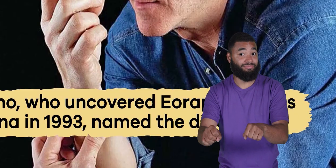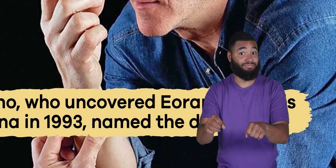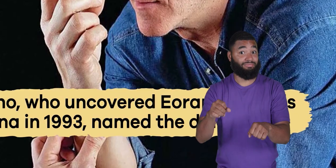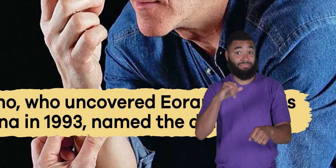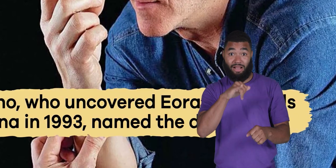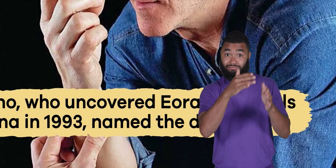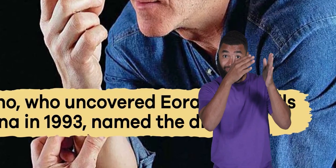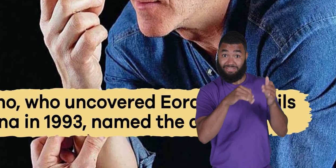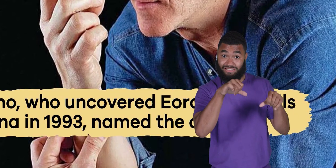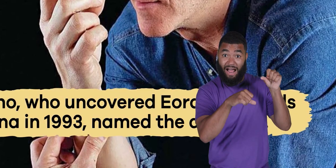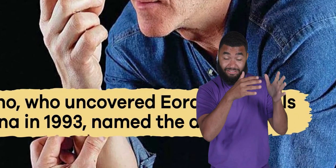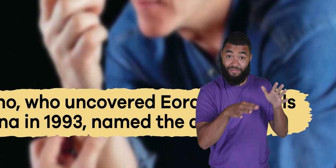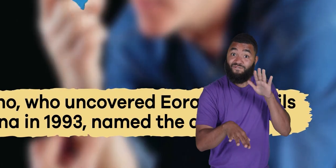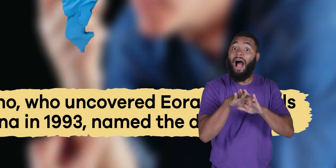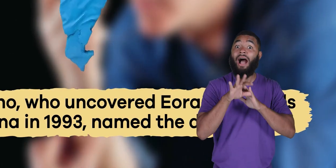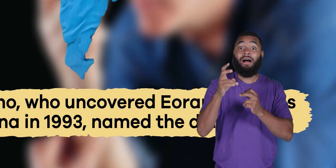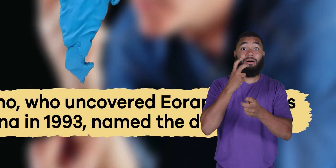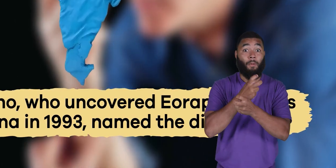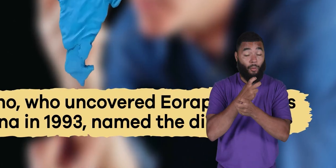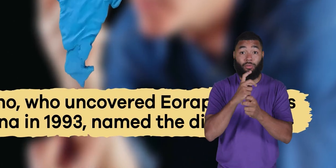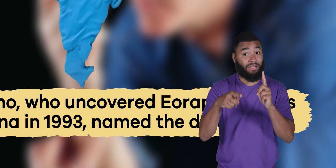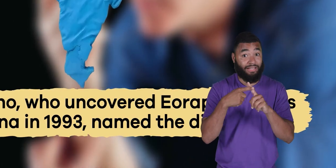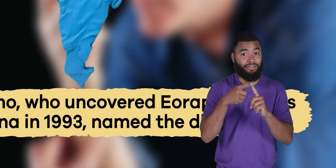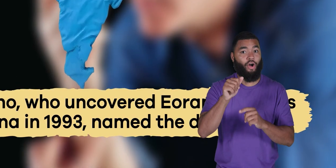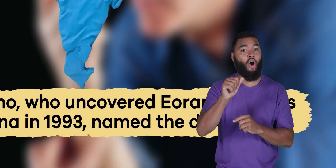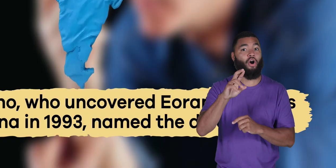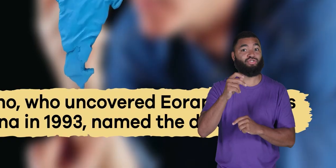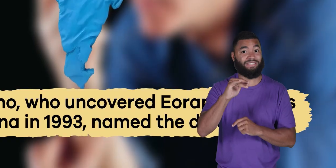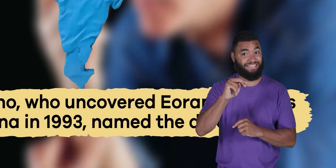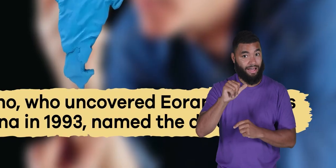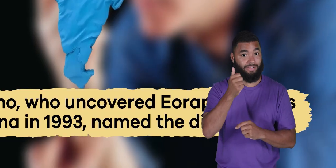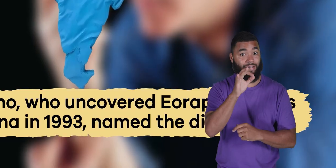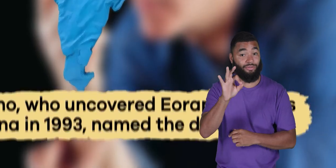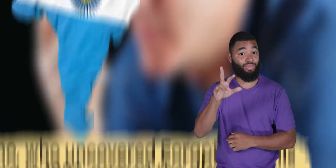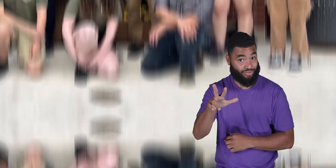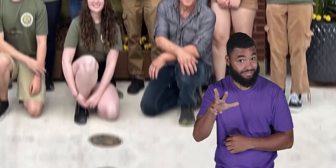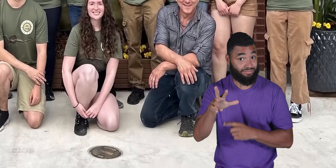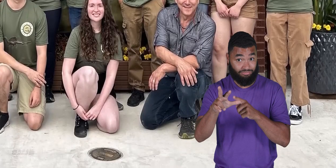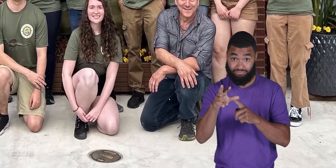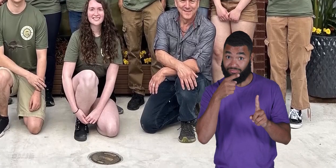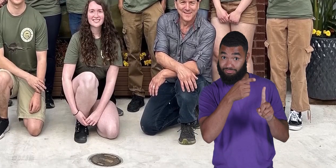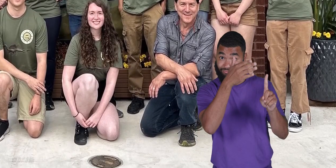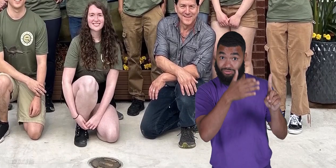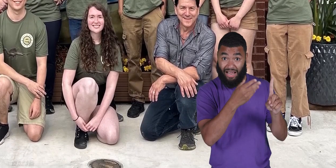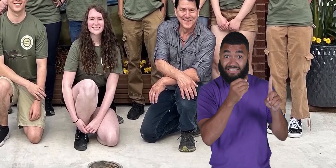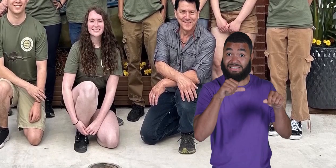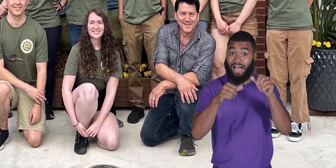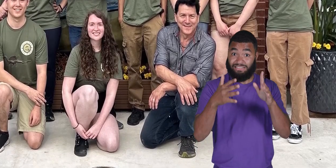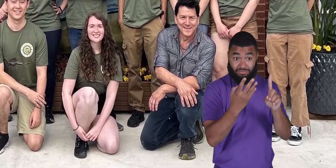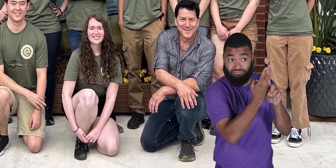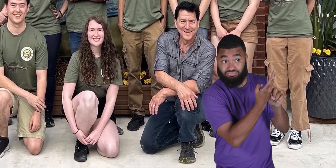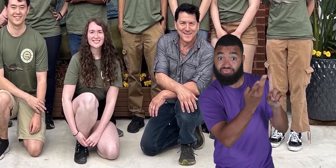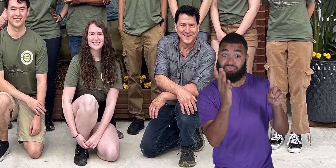Sereno, who uncovered Eoraptor fossils in Argentina in 1993, named the dinosaur. He and other scientists